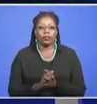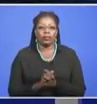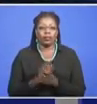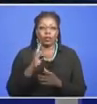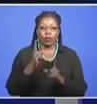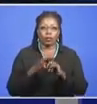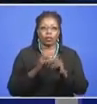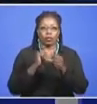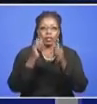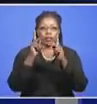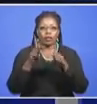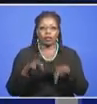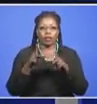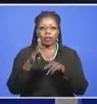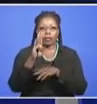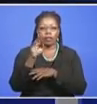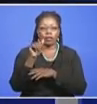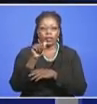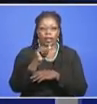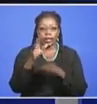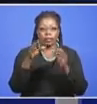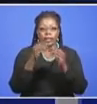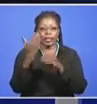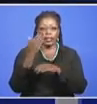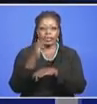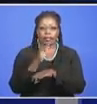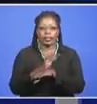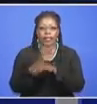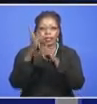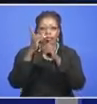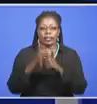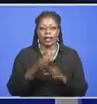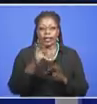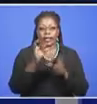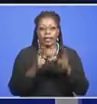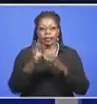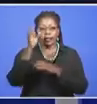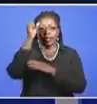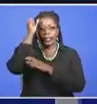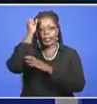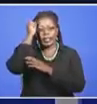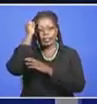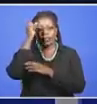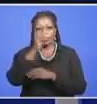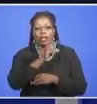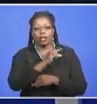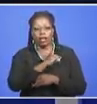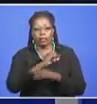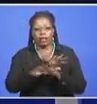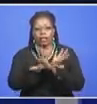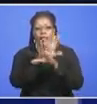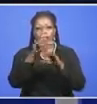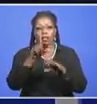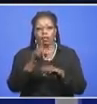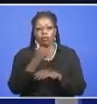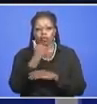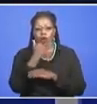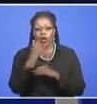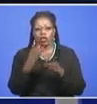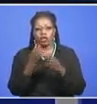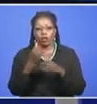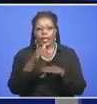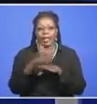Welcome to sports, everybody. The B3's meeting last night to decide whether or not Stephen Gardiner will be cleared of any wrongdoing at last year's